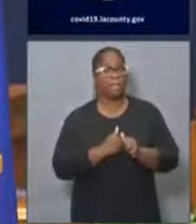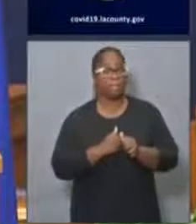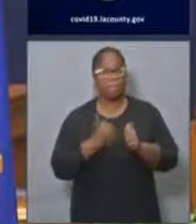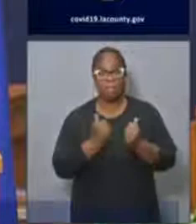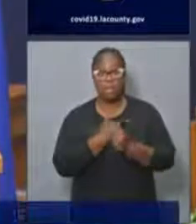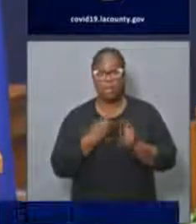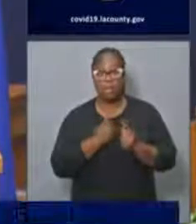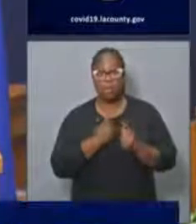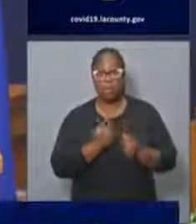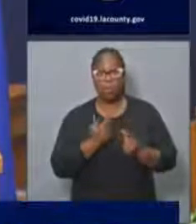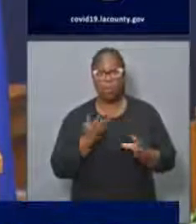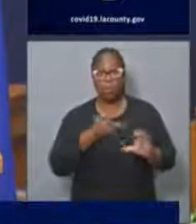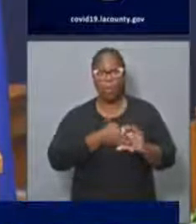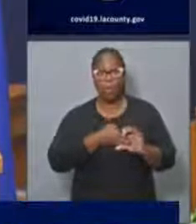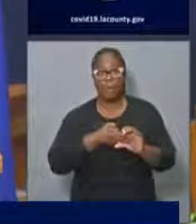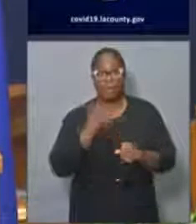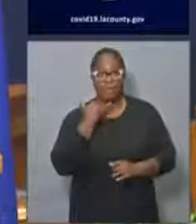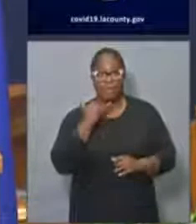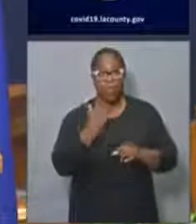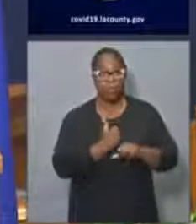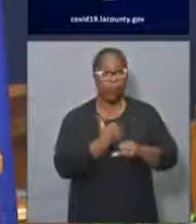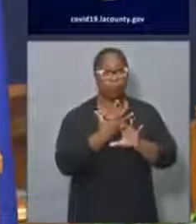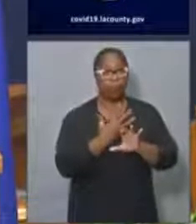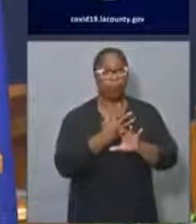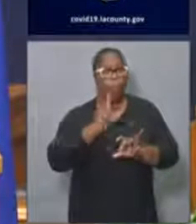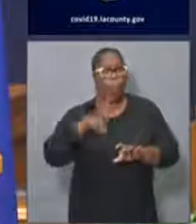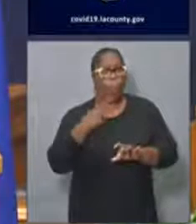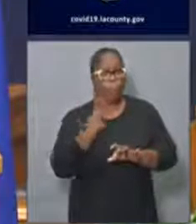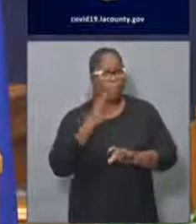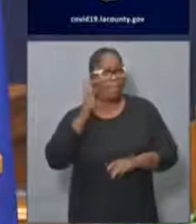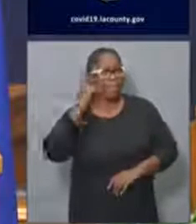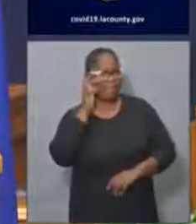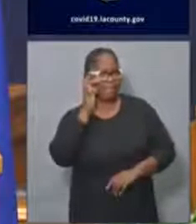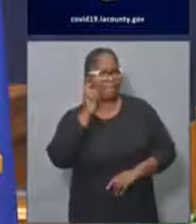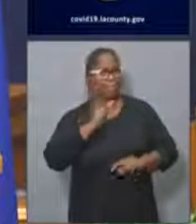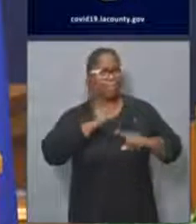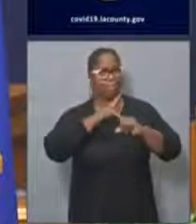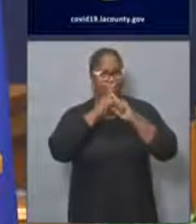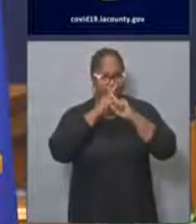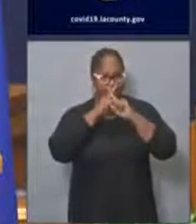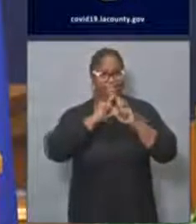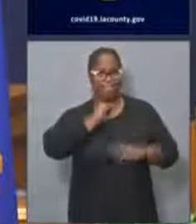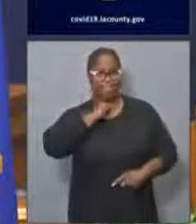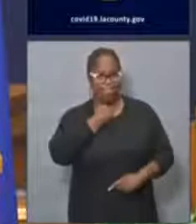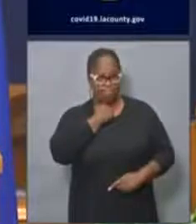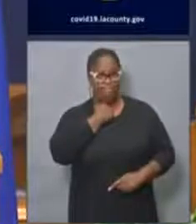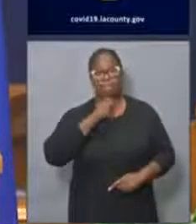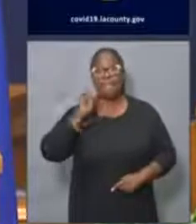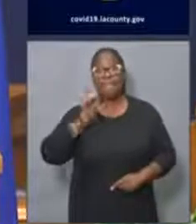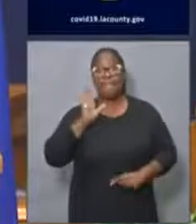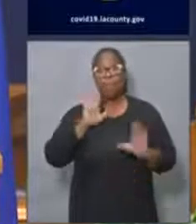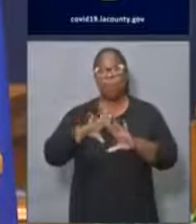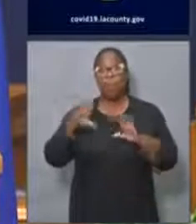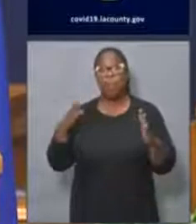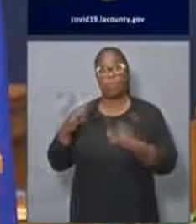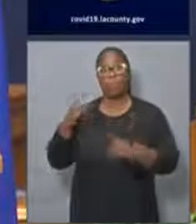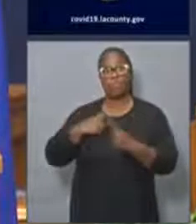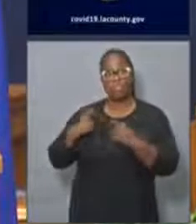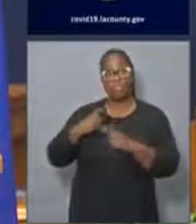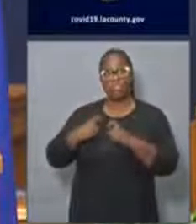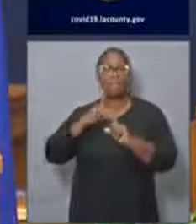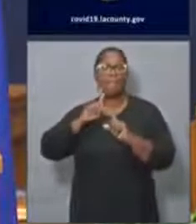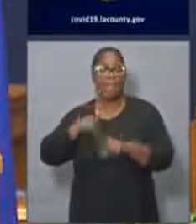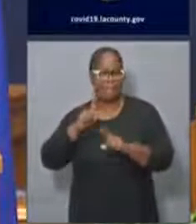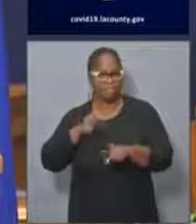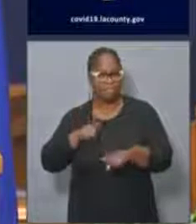Everyone joining by phone is in a listen-only or muted mode. Later, we will conduct a question-and-answer session.